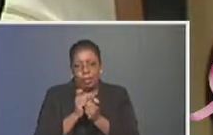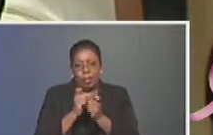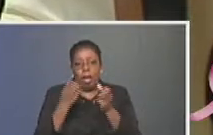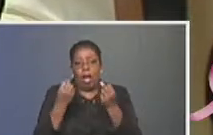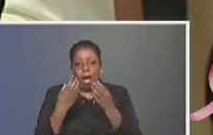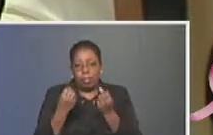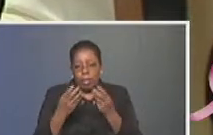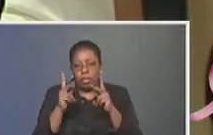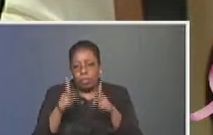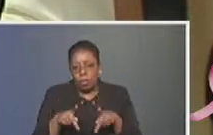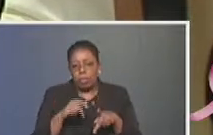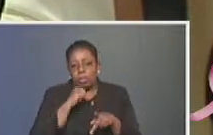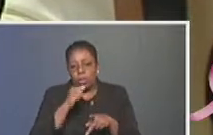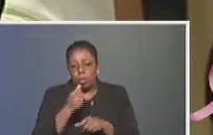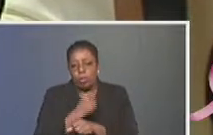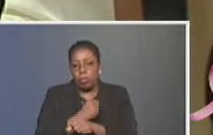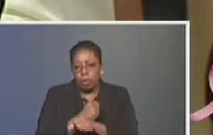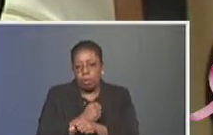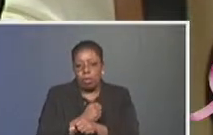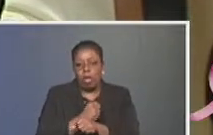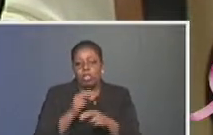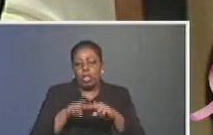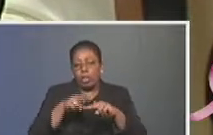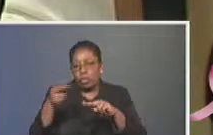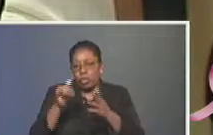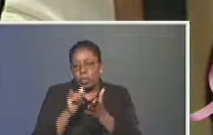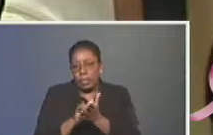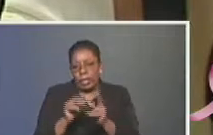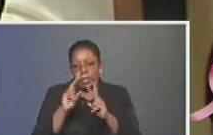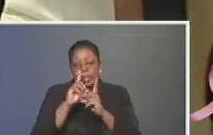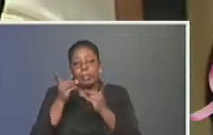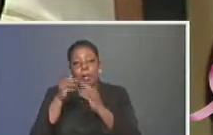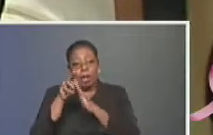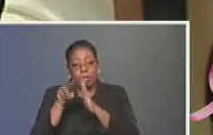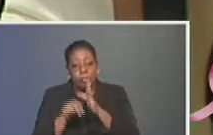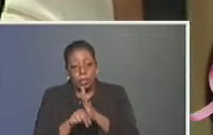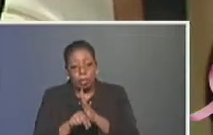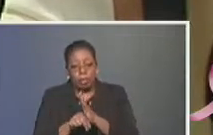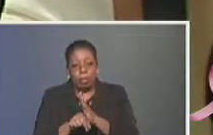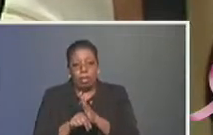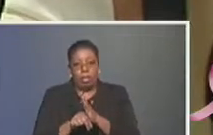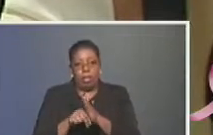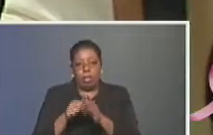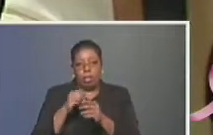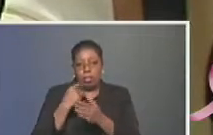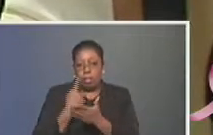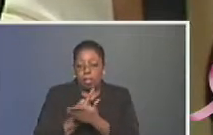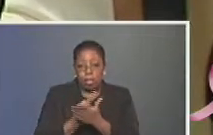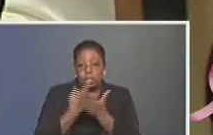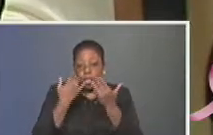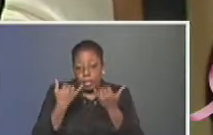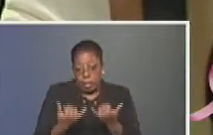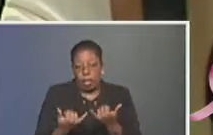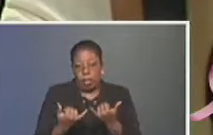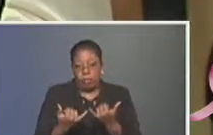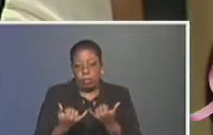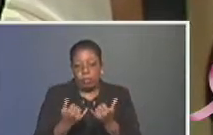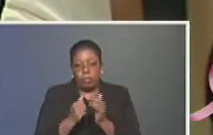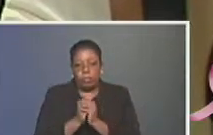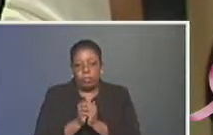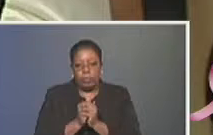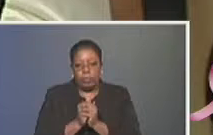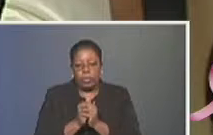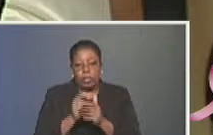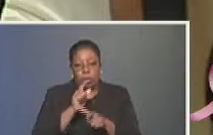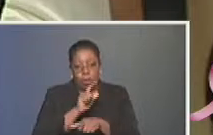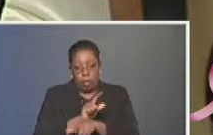But rest assured that the Department of Labor is in discussions as we speak with the Department of Statistics to facilitate that, and we expect the labor